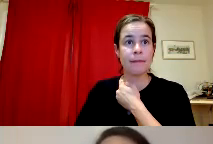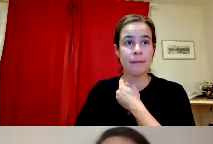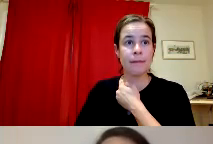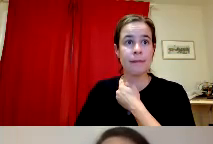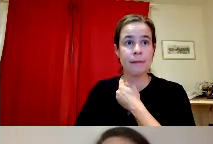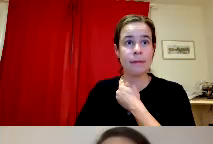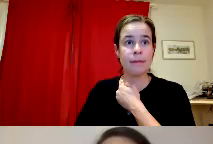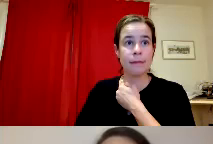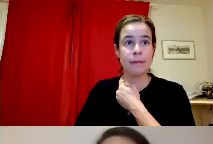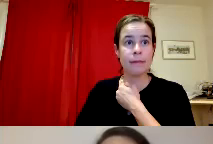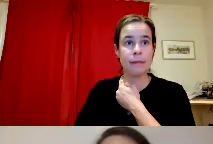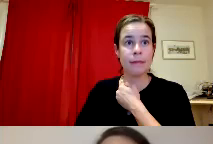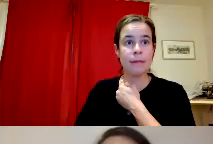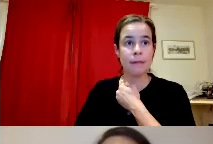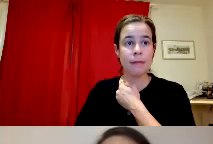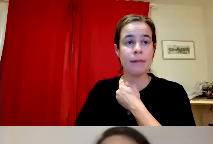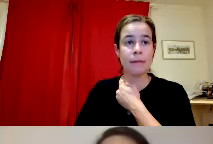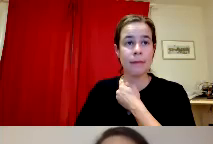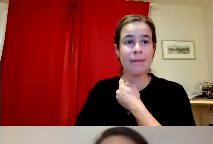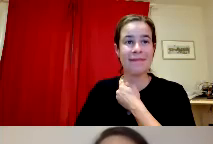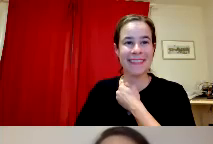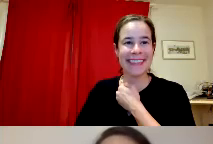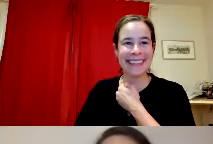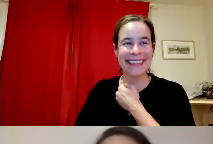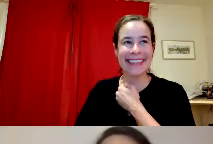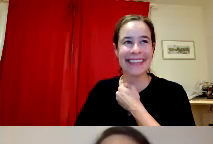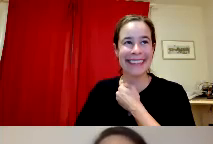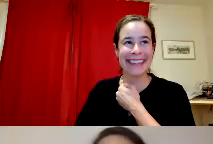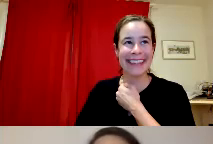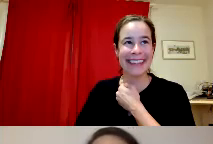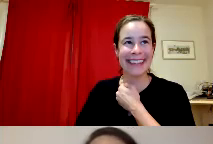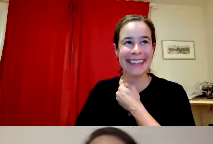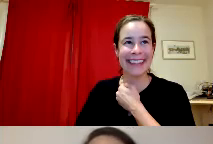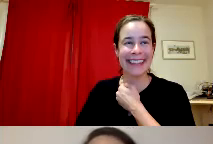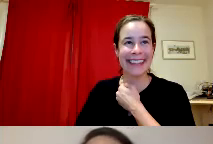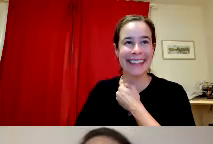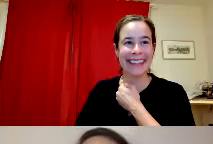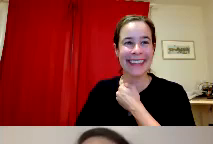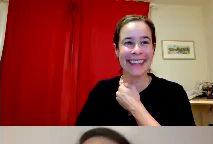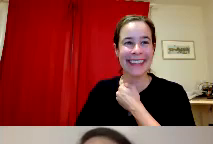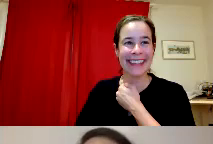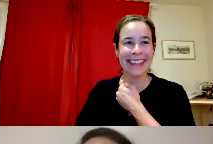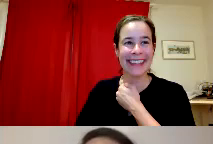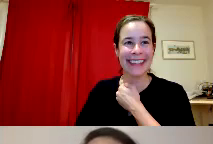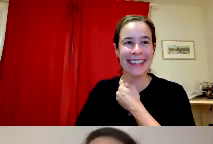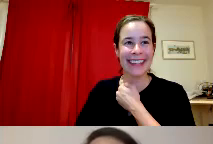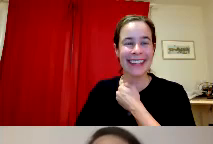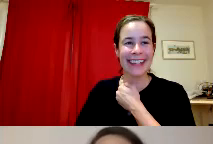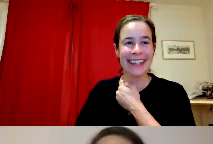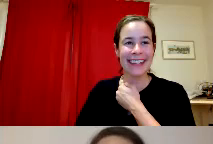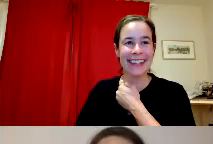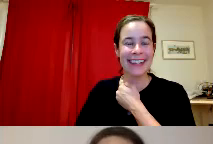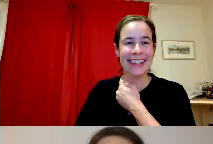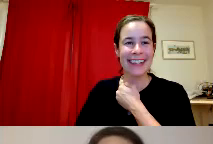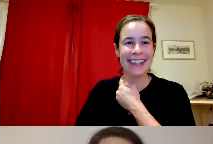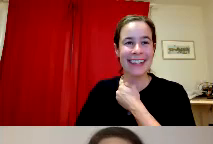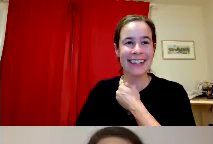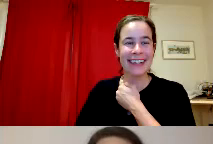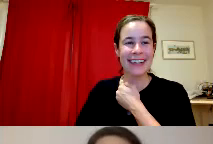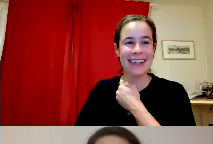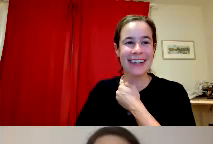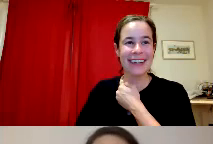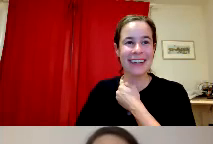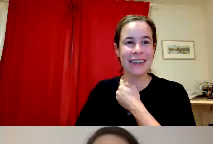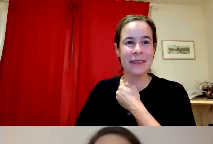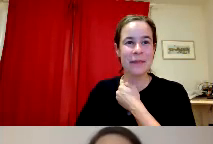this was usually due to infant boredom, which is interesting. This mom says that more time at home has led to increased meals at the table